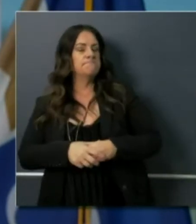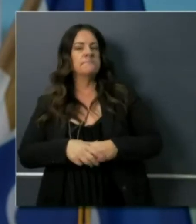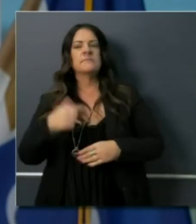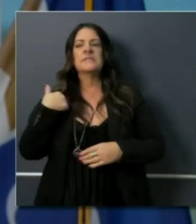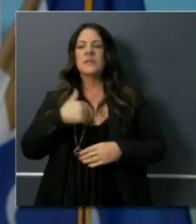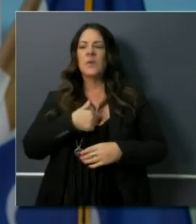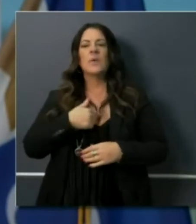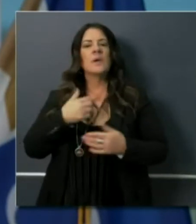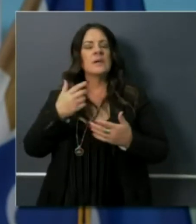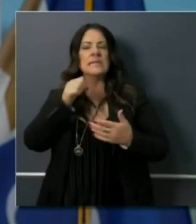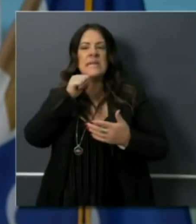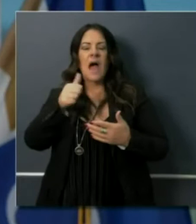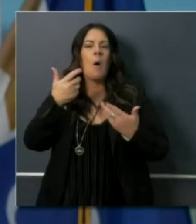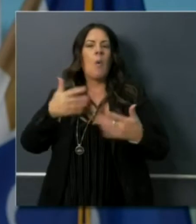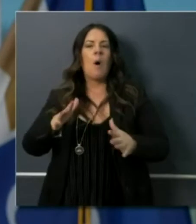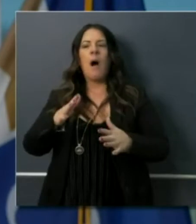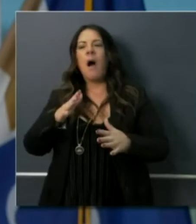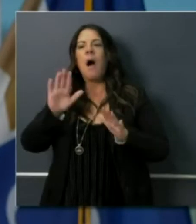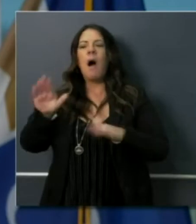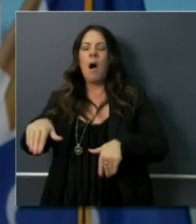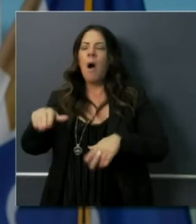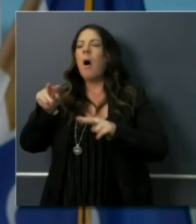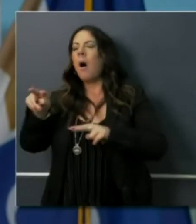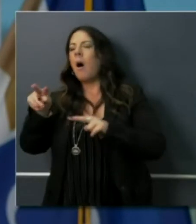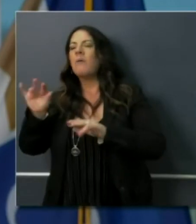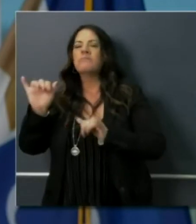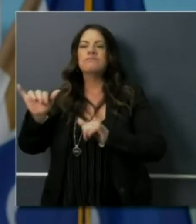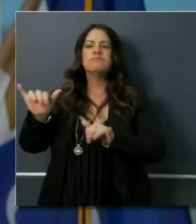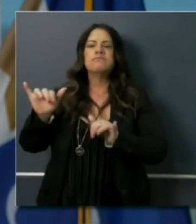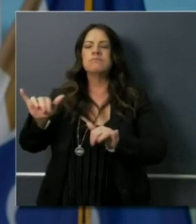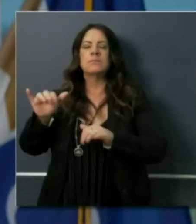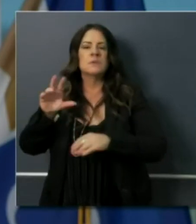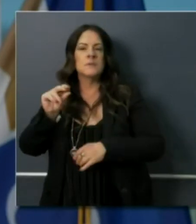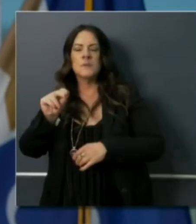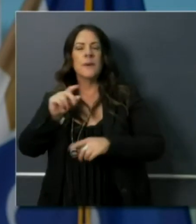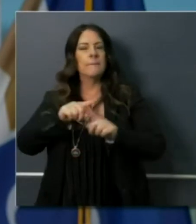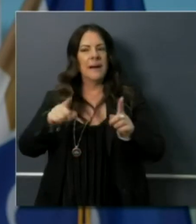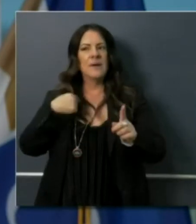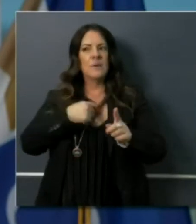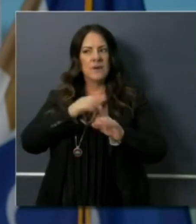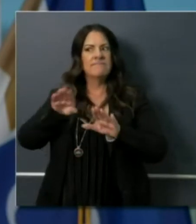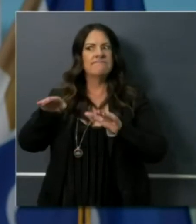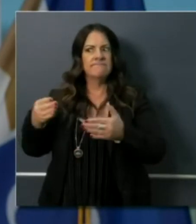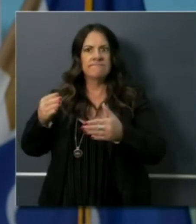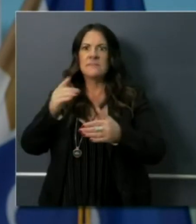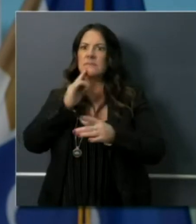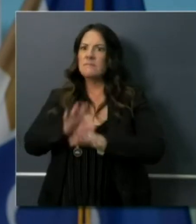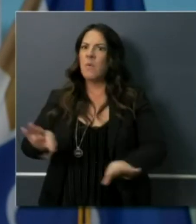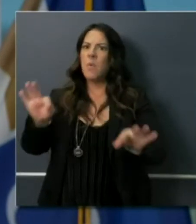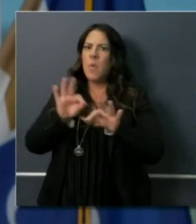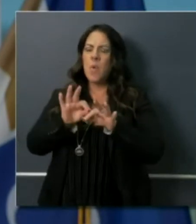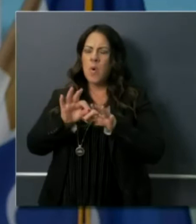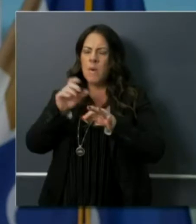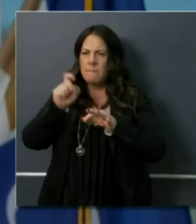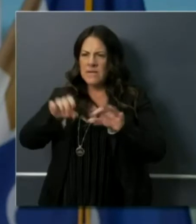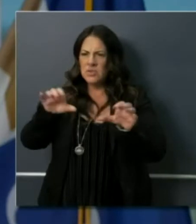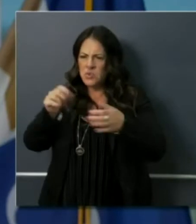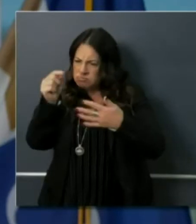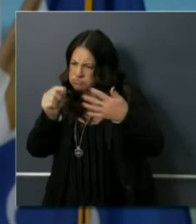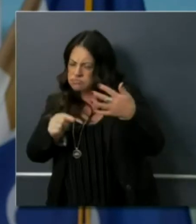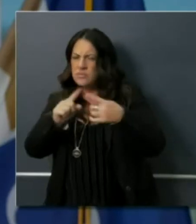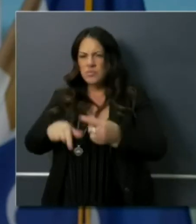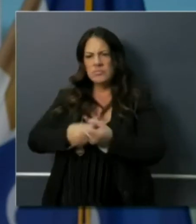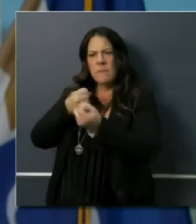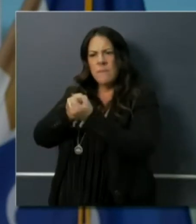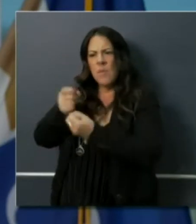monitoring passively the regulatory system that currently supports our skilled nursing facilities up and down the